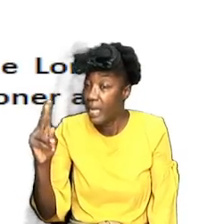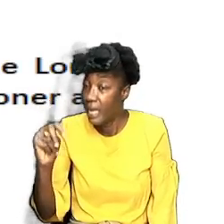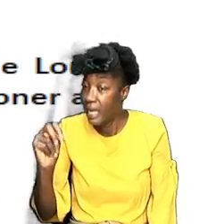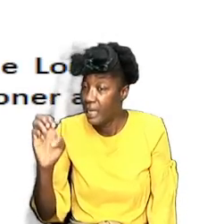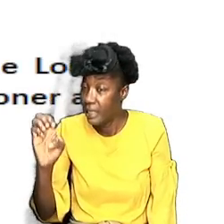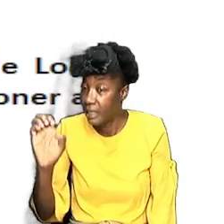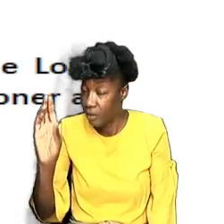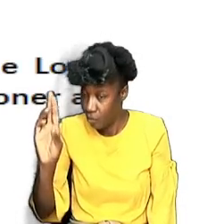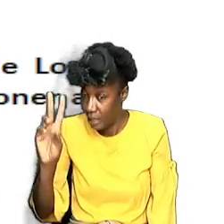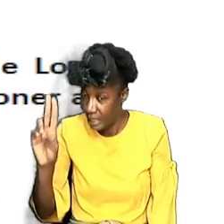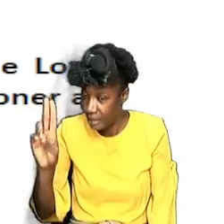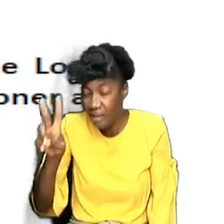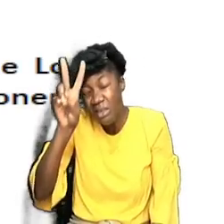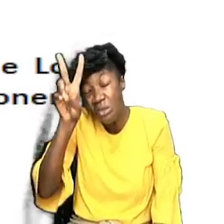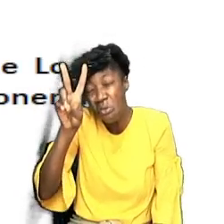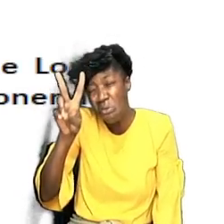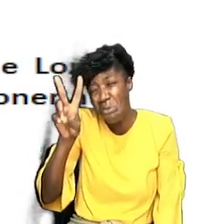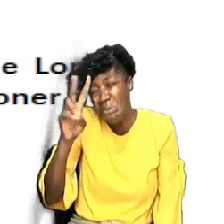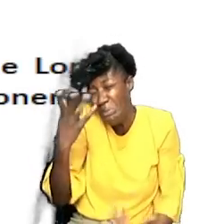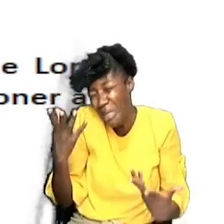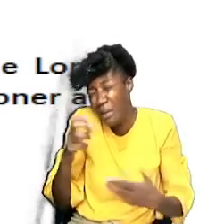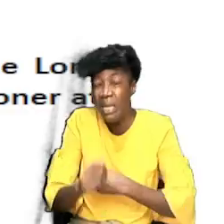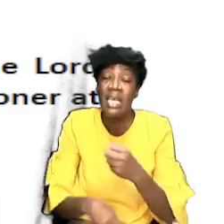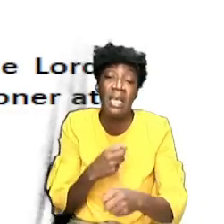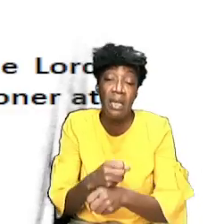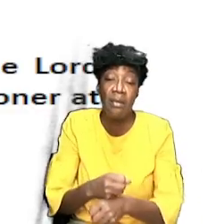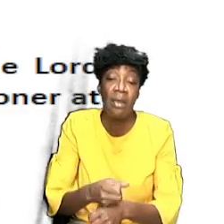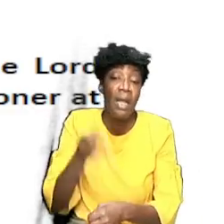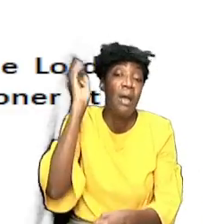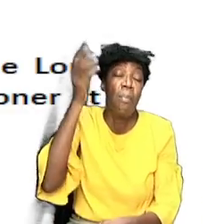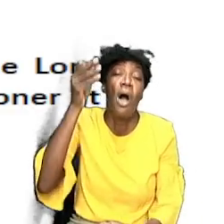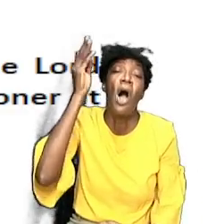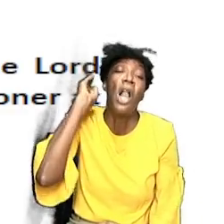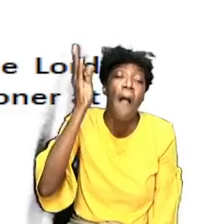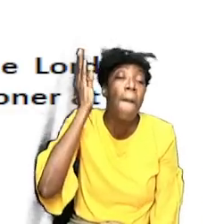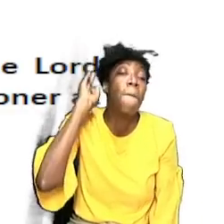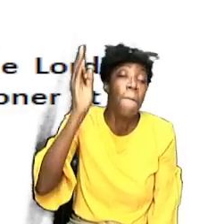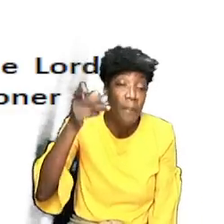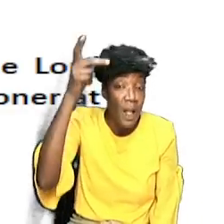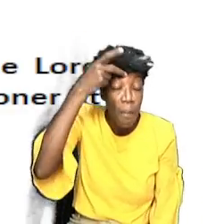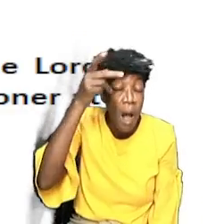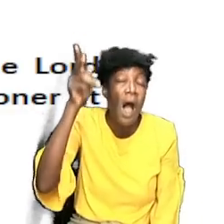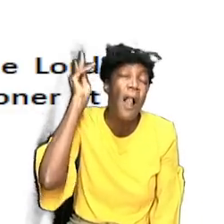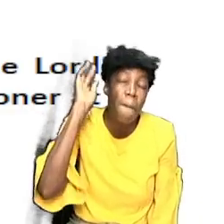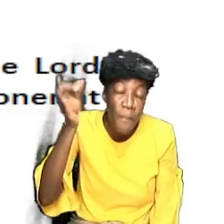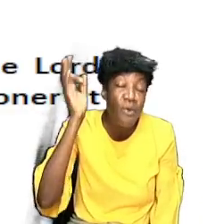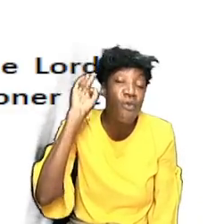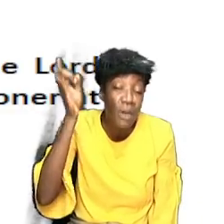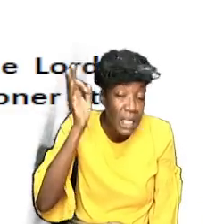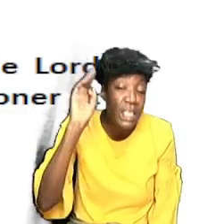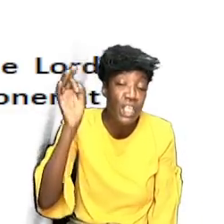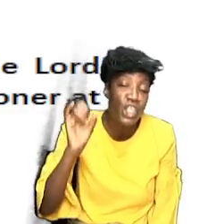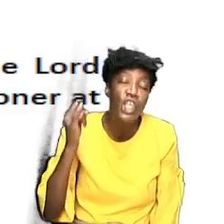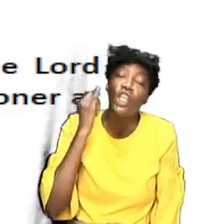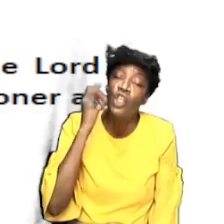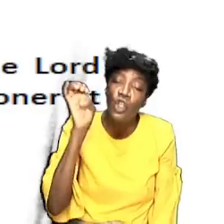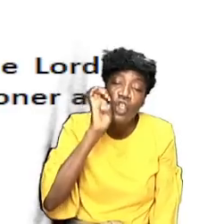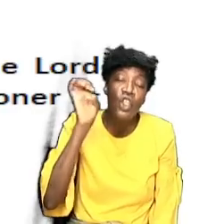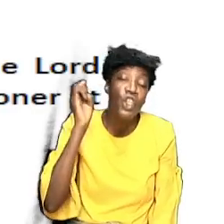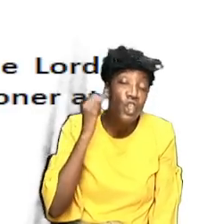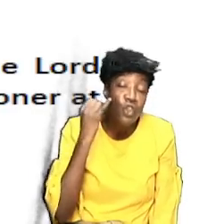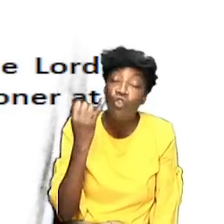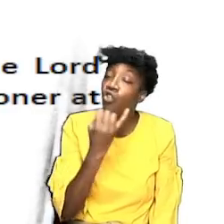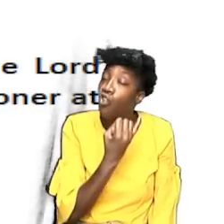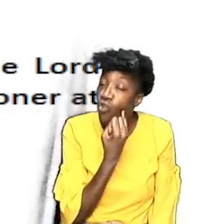3 or 2 and something years, Paul preached to the Jews and the Greek, amen, the whole gospel message at the School